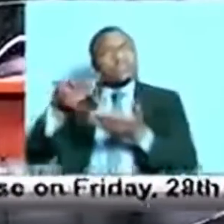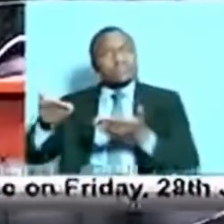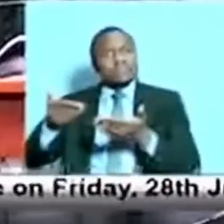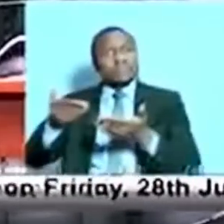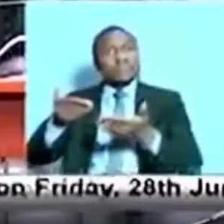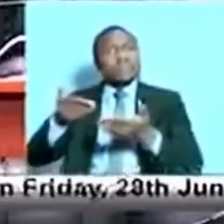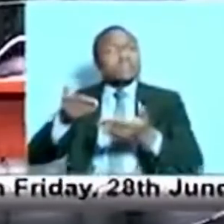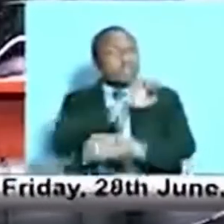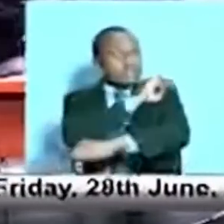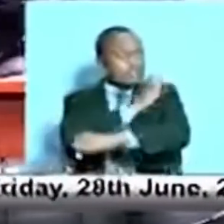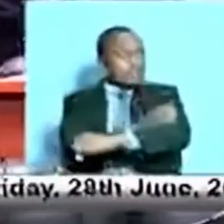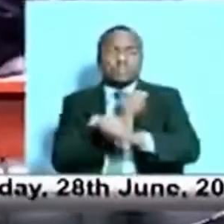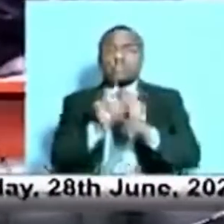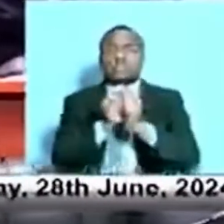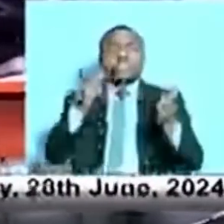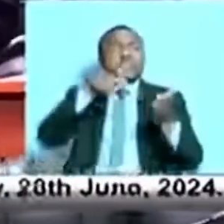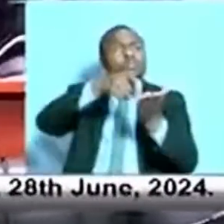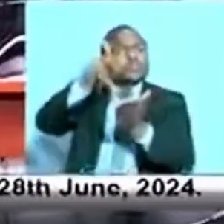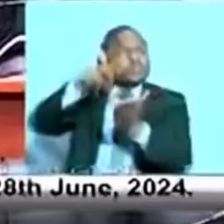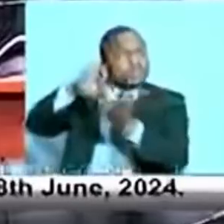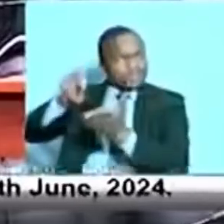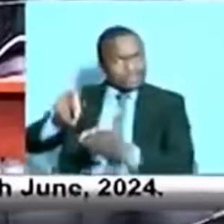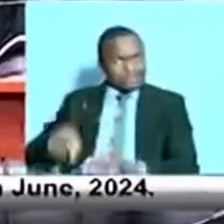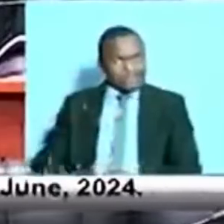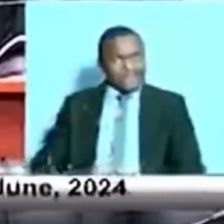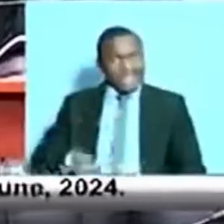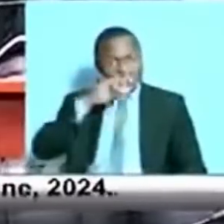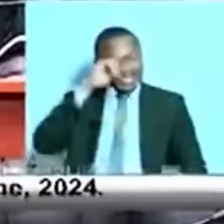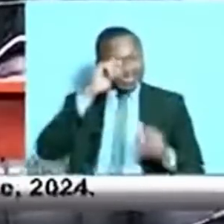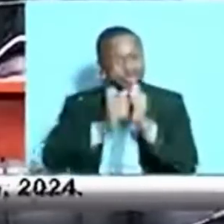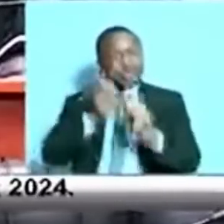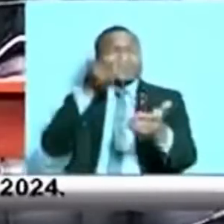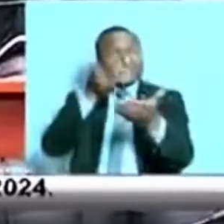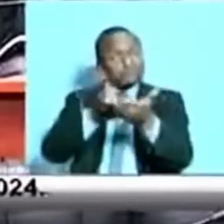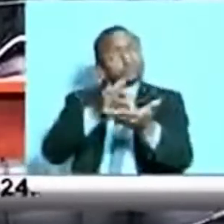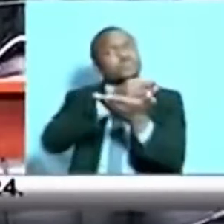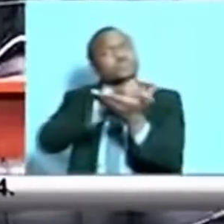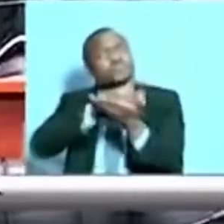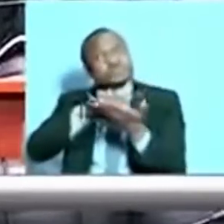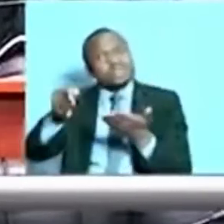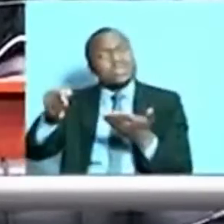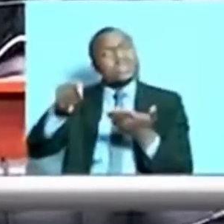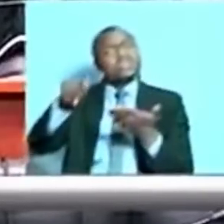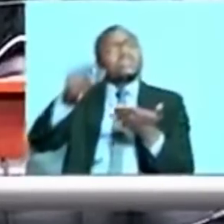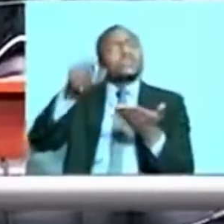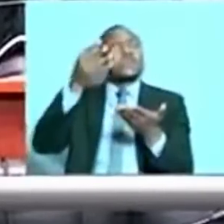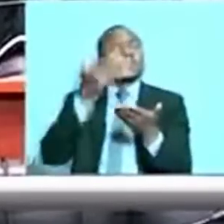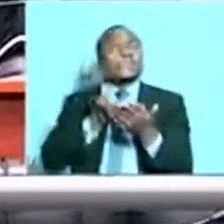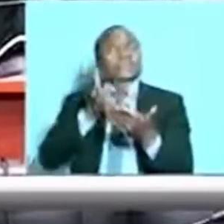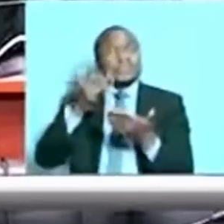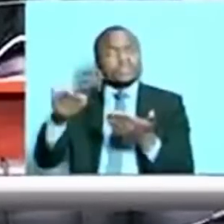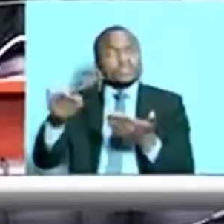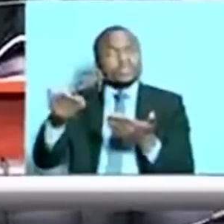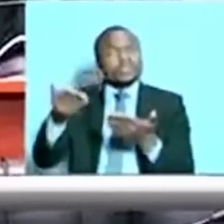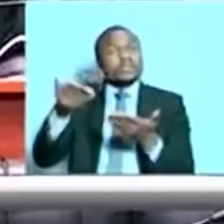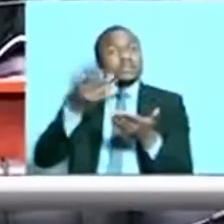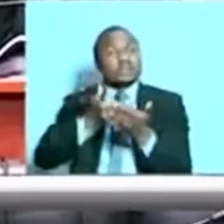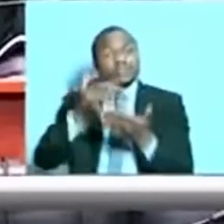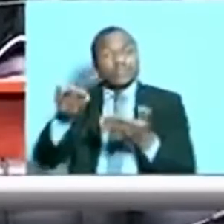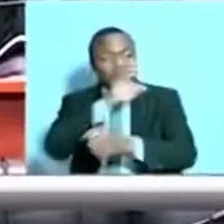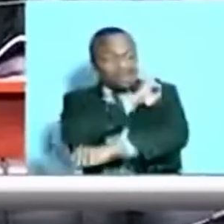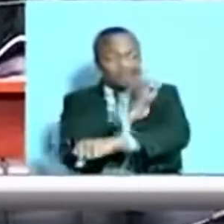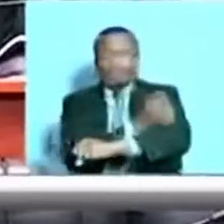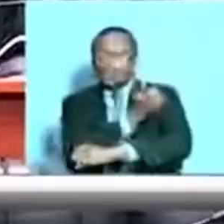energy without paying. As a result, we have been failing to buy or acquire energy from